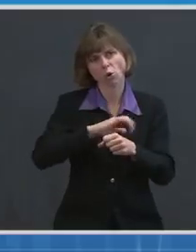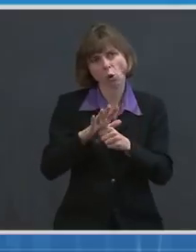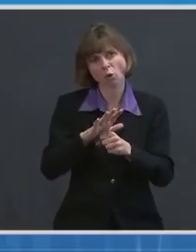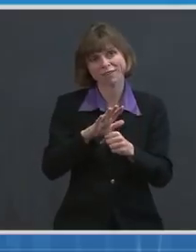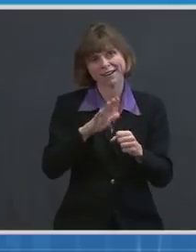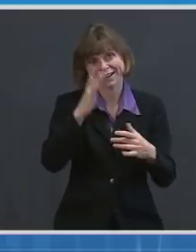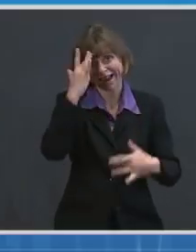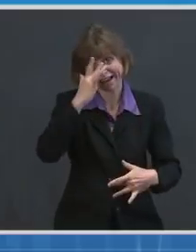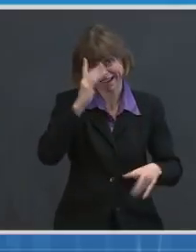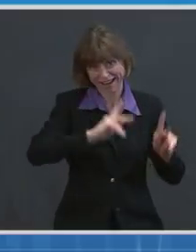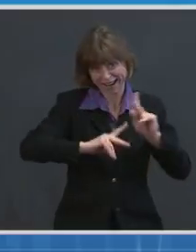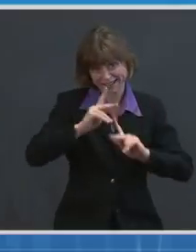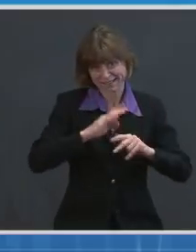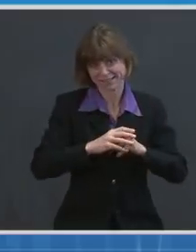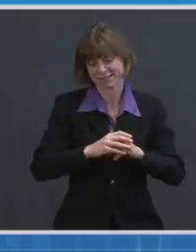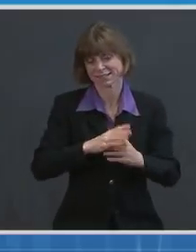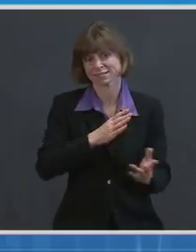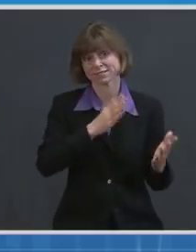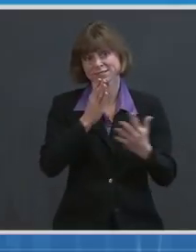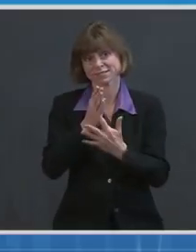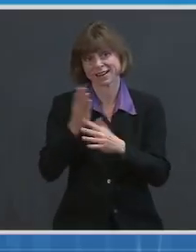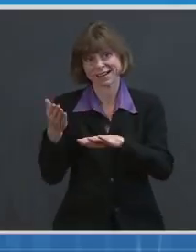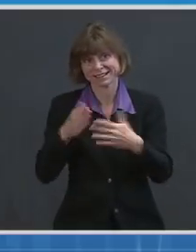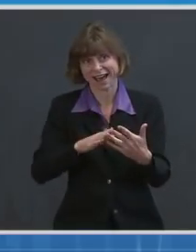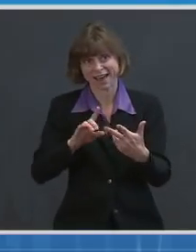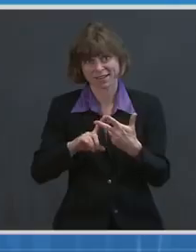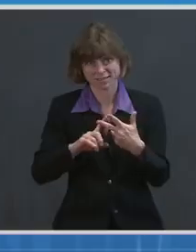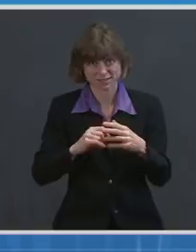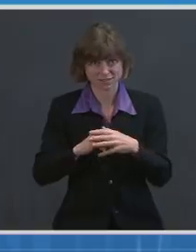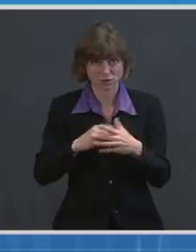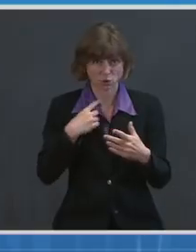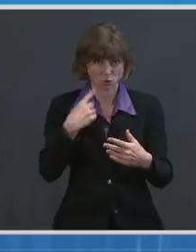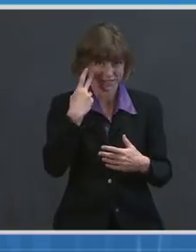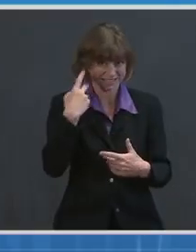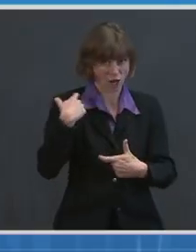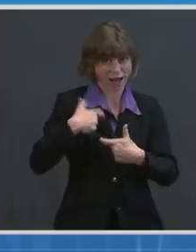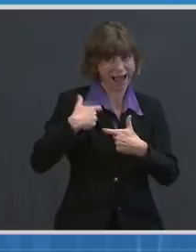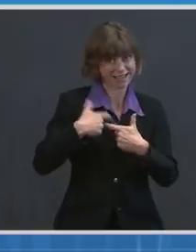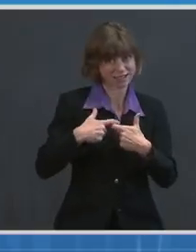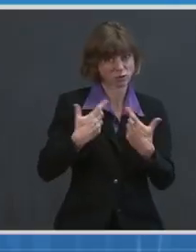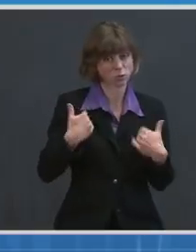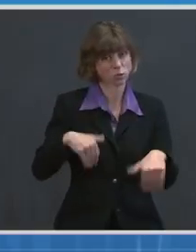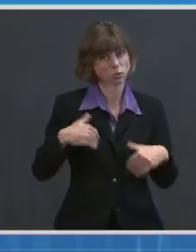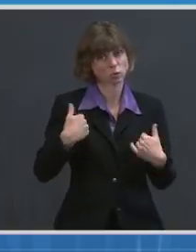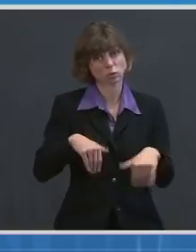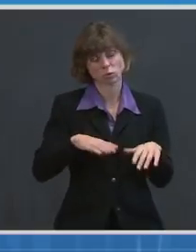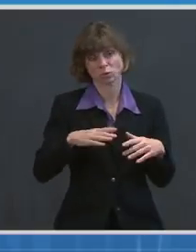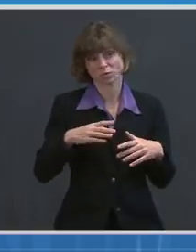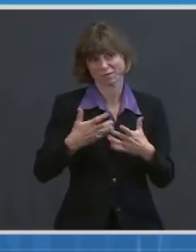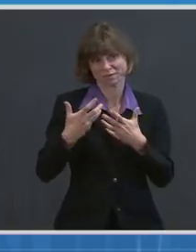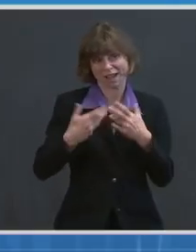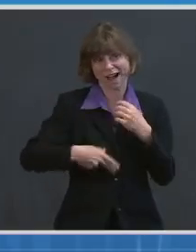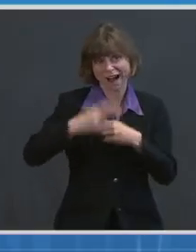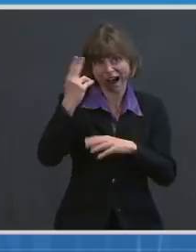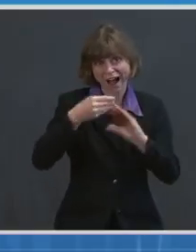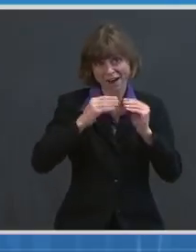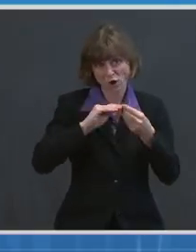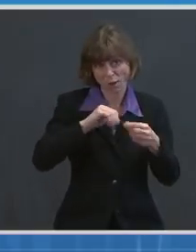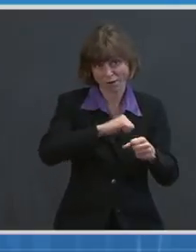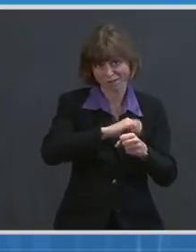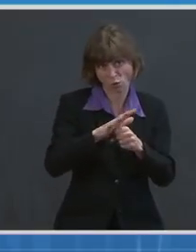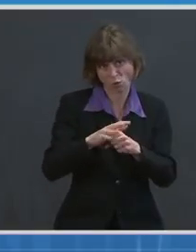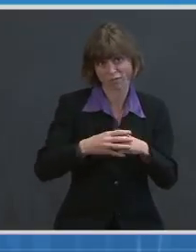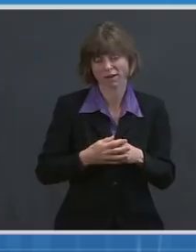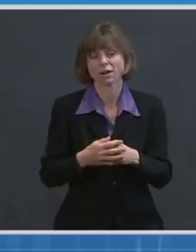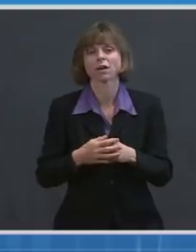ethnicity. As you can see here, Latino individuals continue to bear more than their share of COVID-19 cases, while Black people